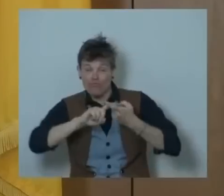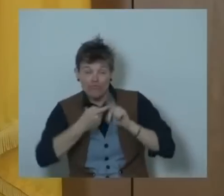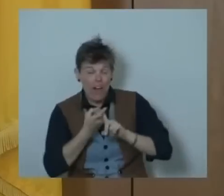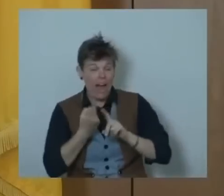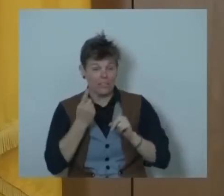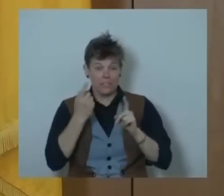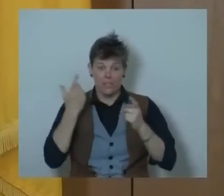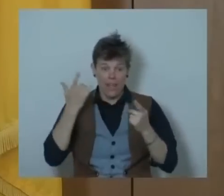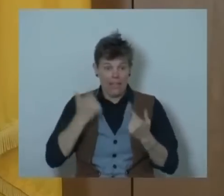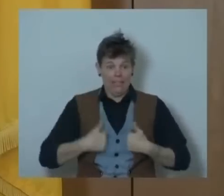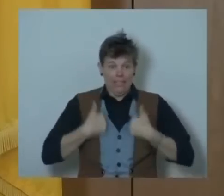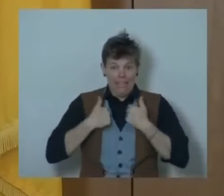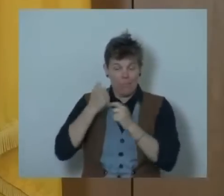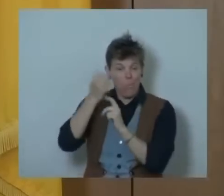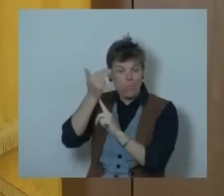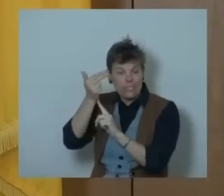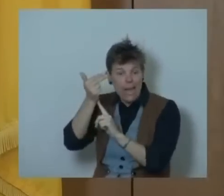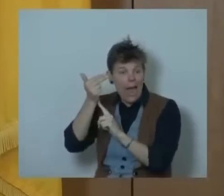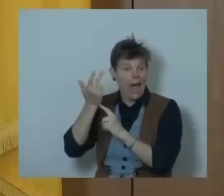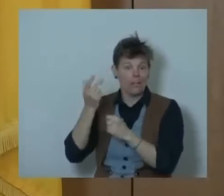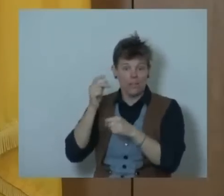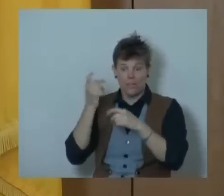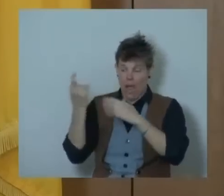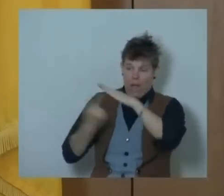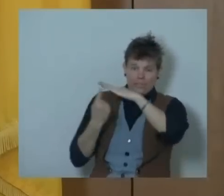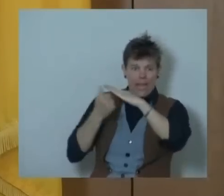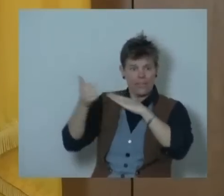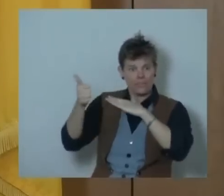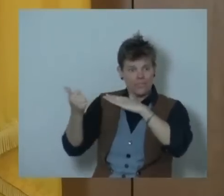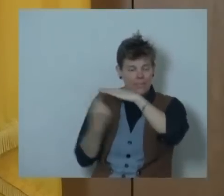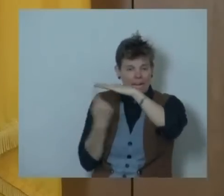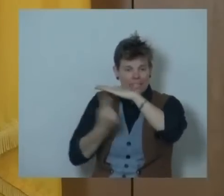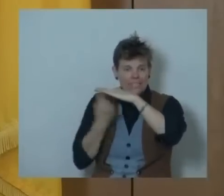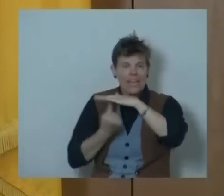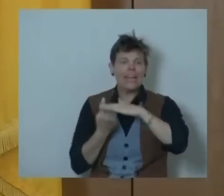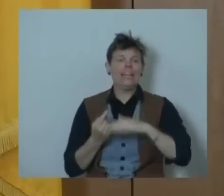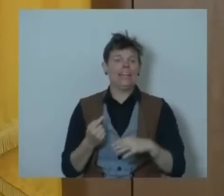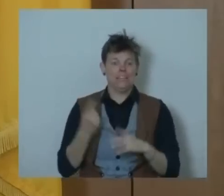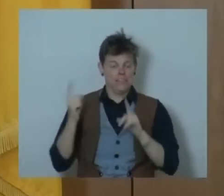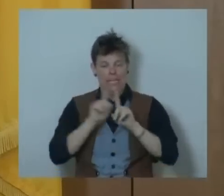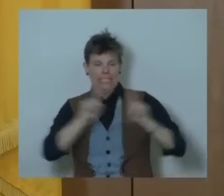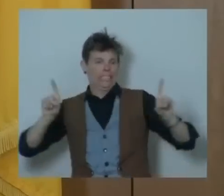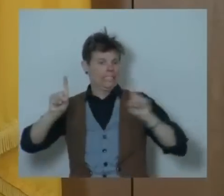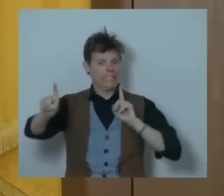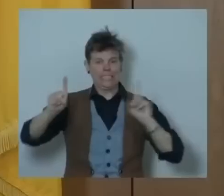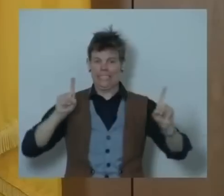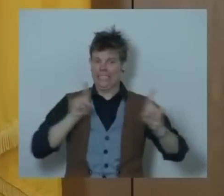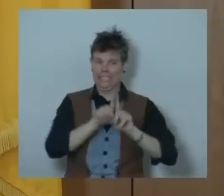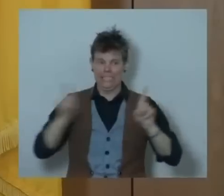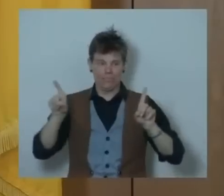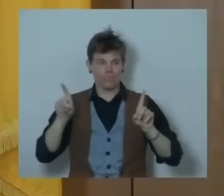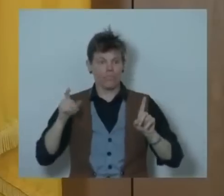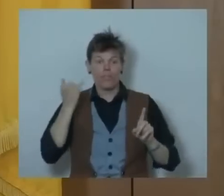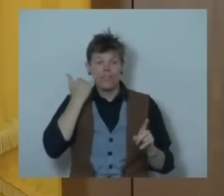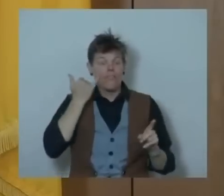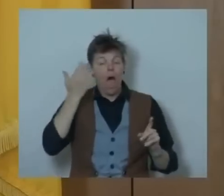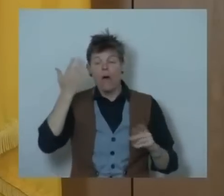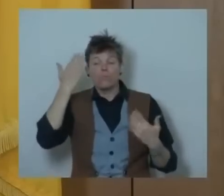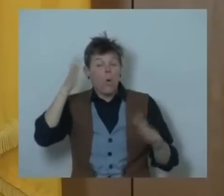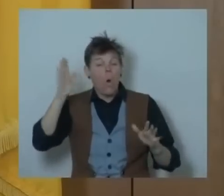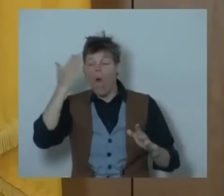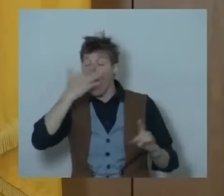of ways, because if they don't, they unwittingly bring this in to a high-risk